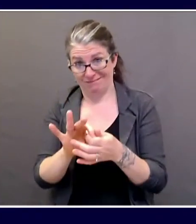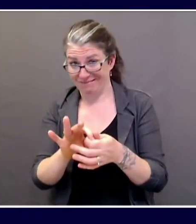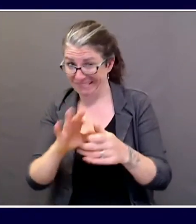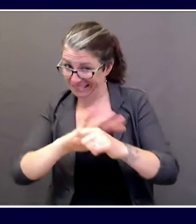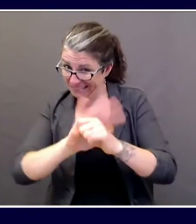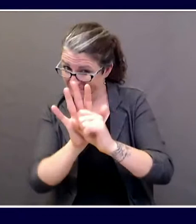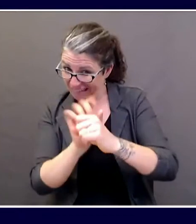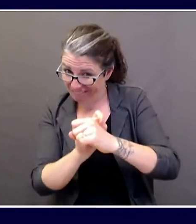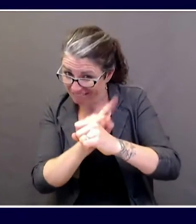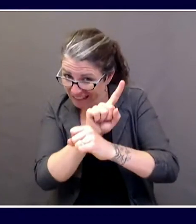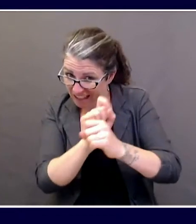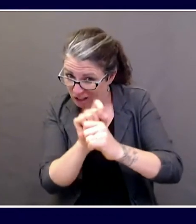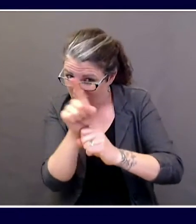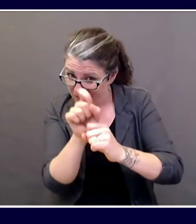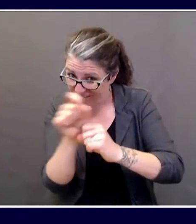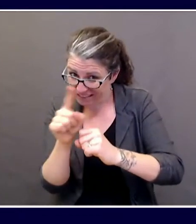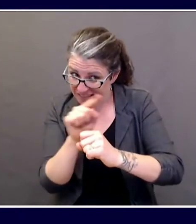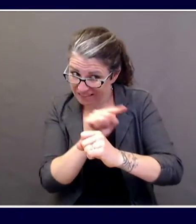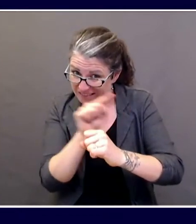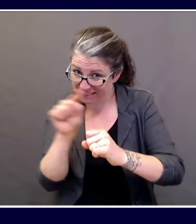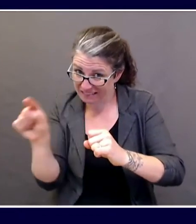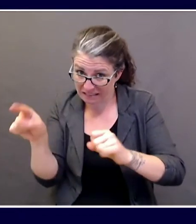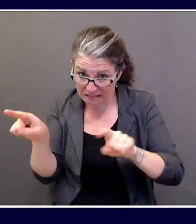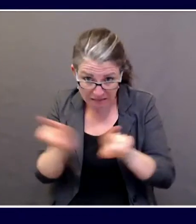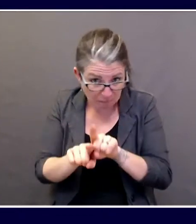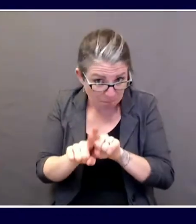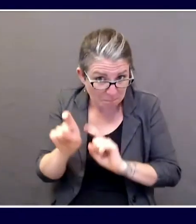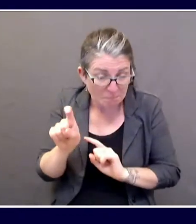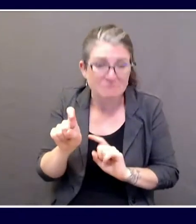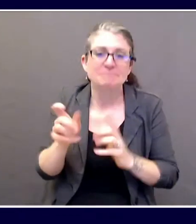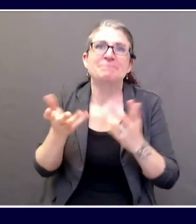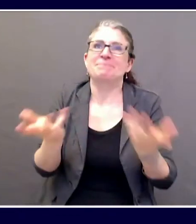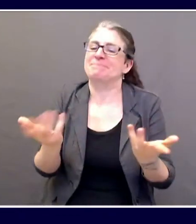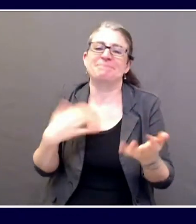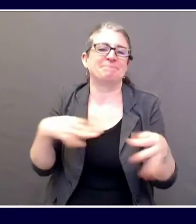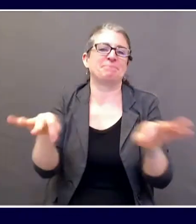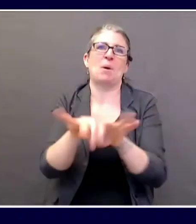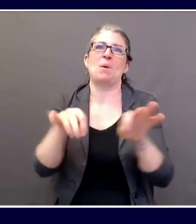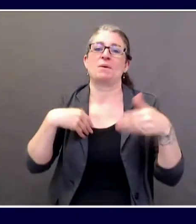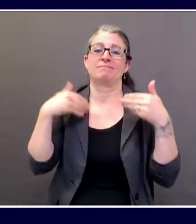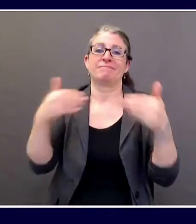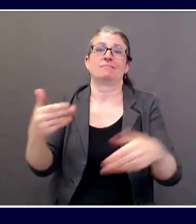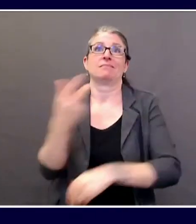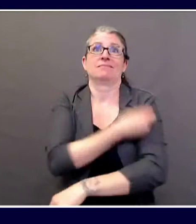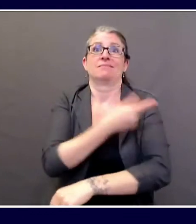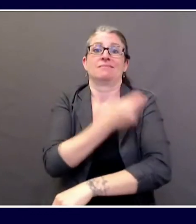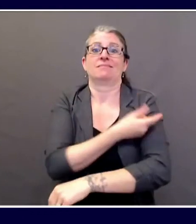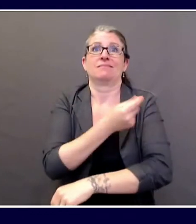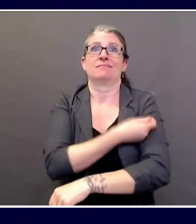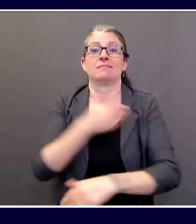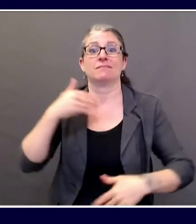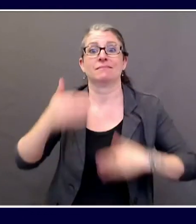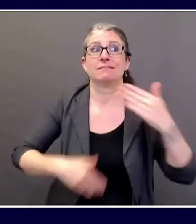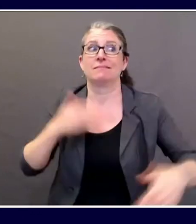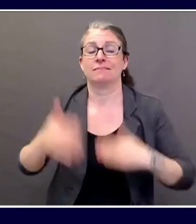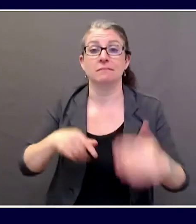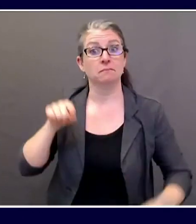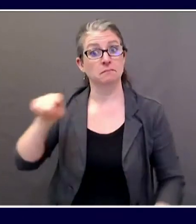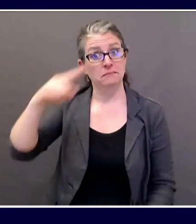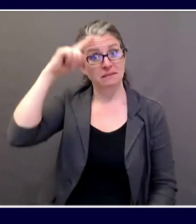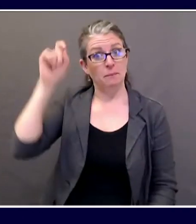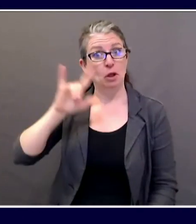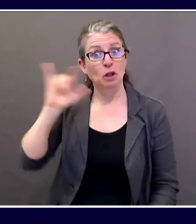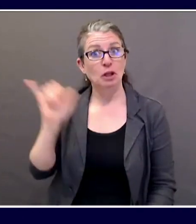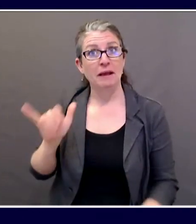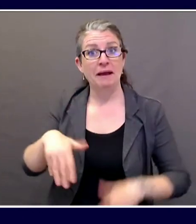we're seeing from vaccines. It's so many other factors than just those two. As you know, Joe, I can't speculate on where we might be, but